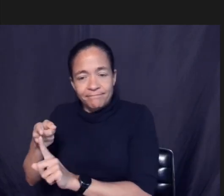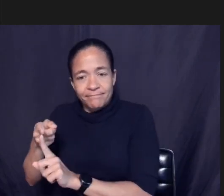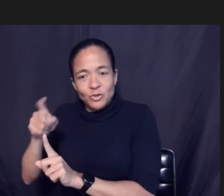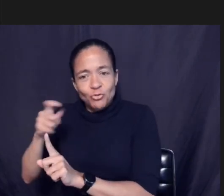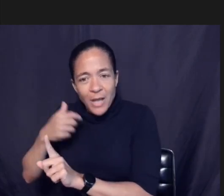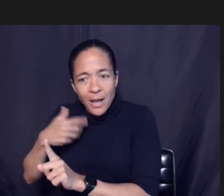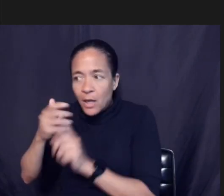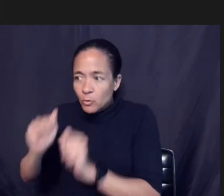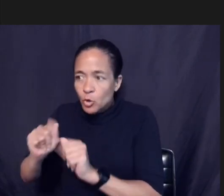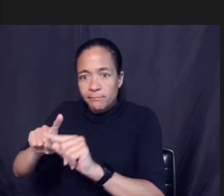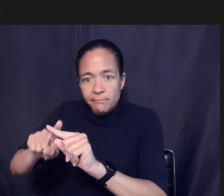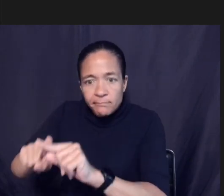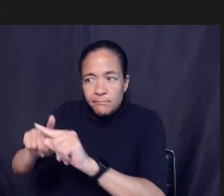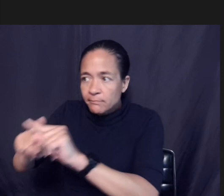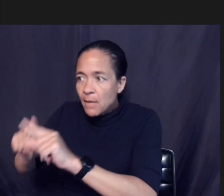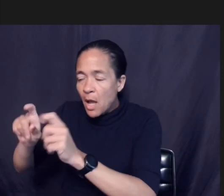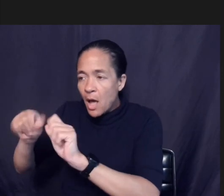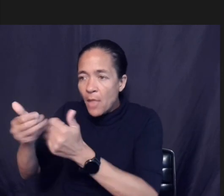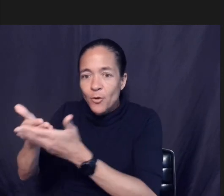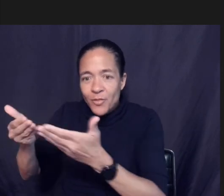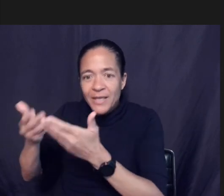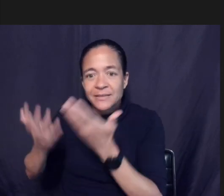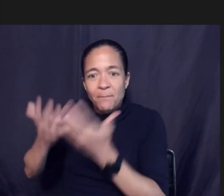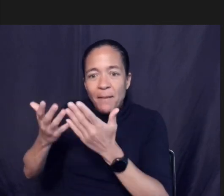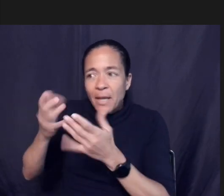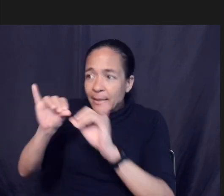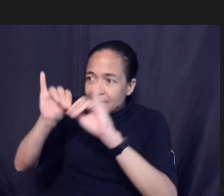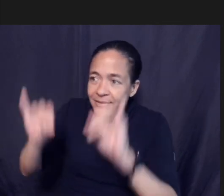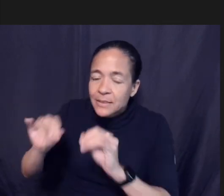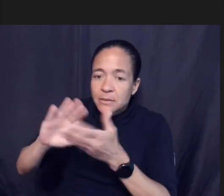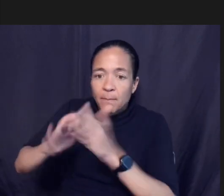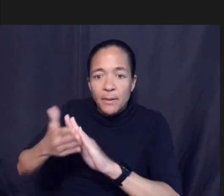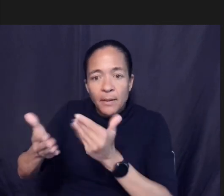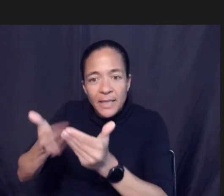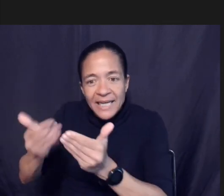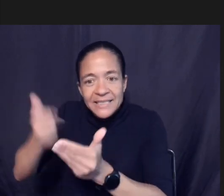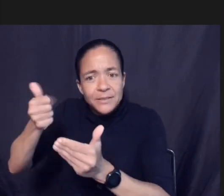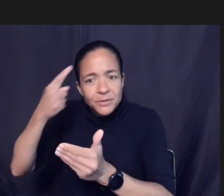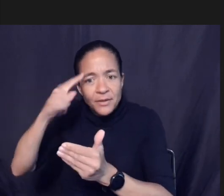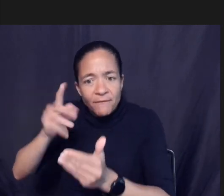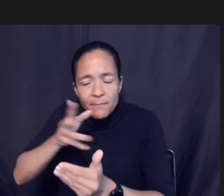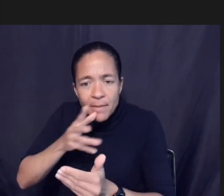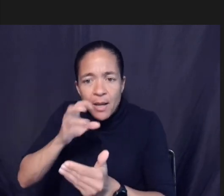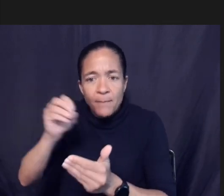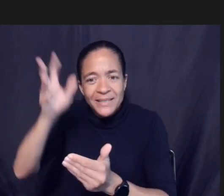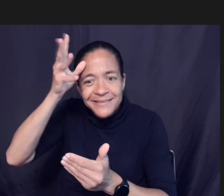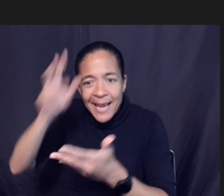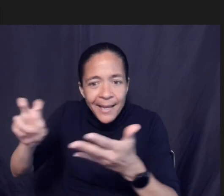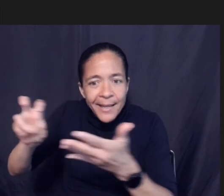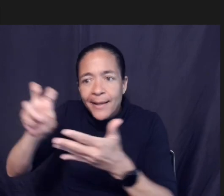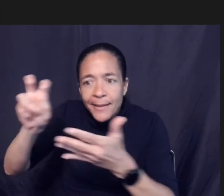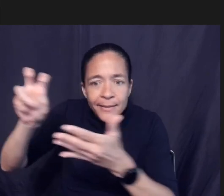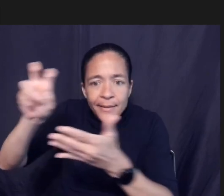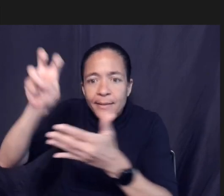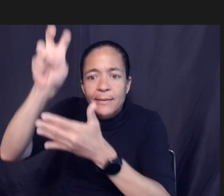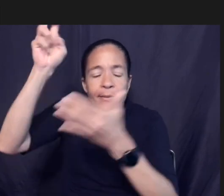be other things too to make the system a little bit easier for the moms or dads that have